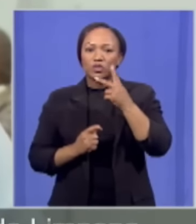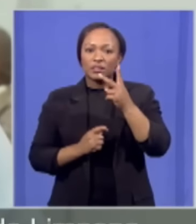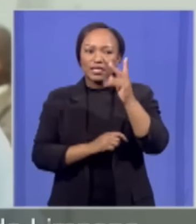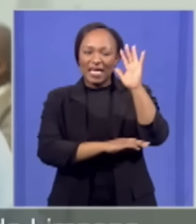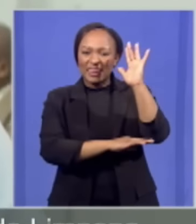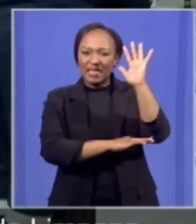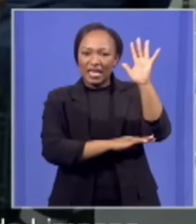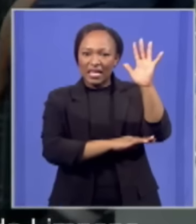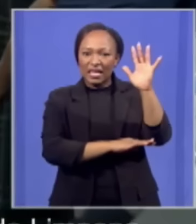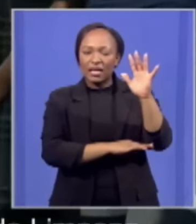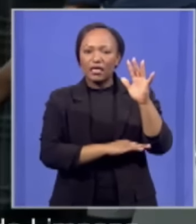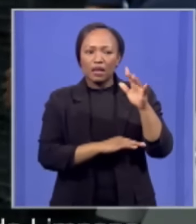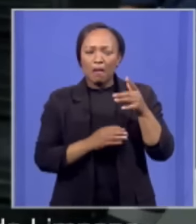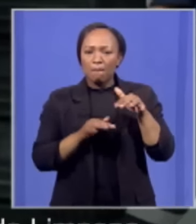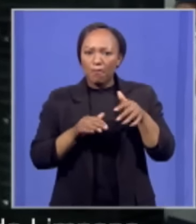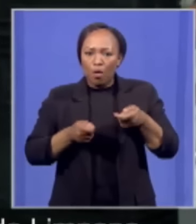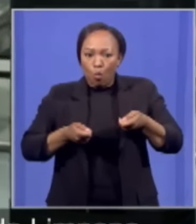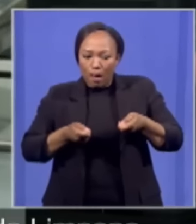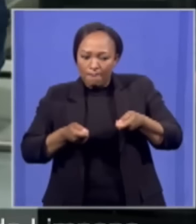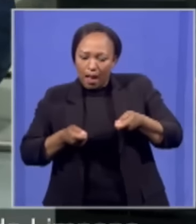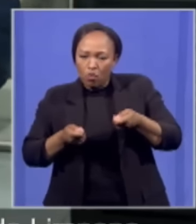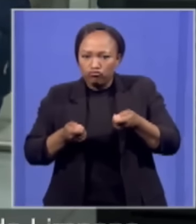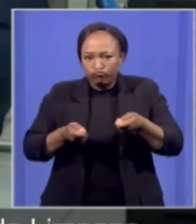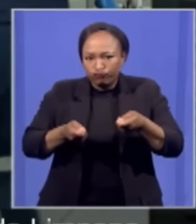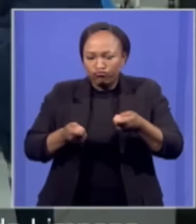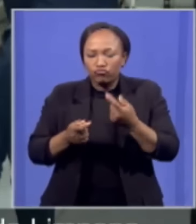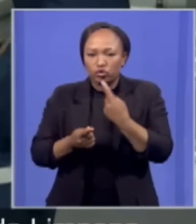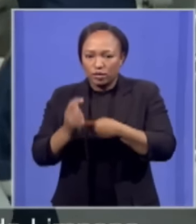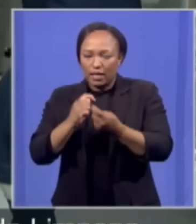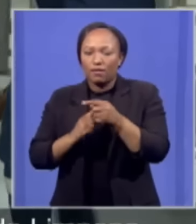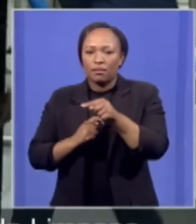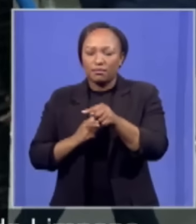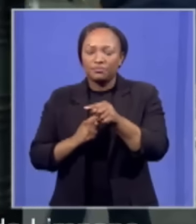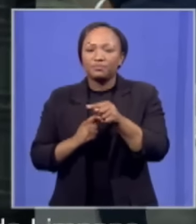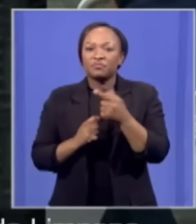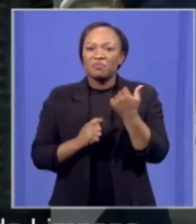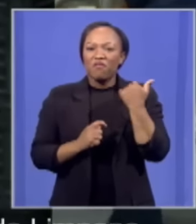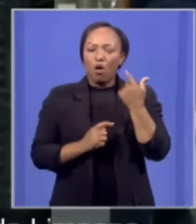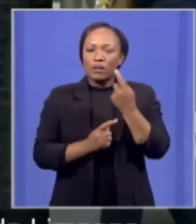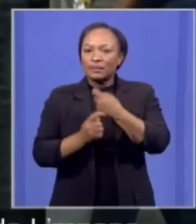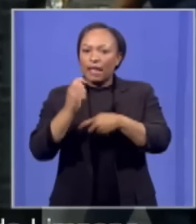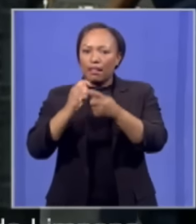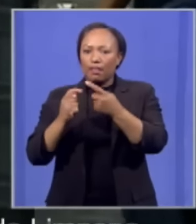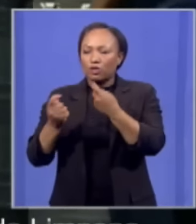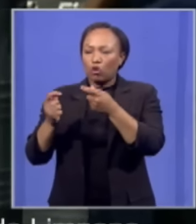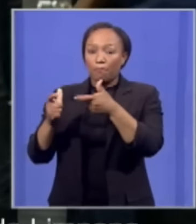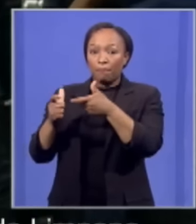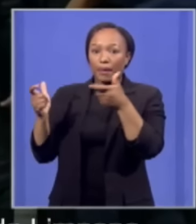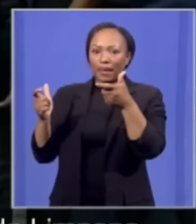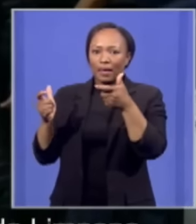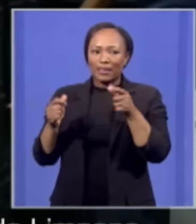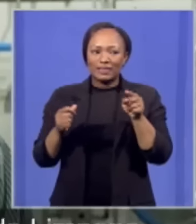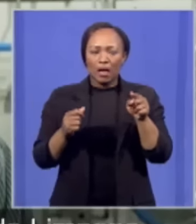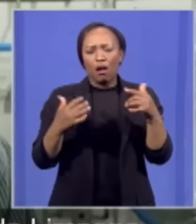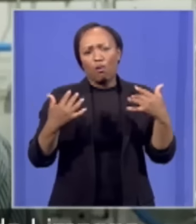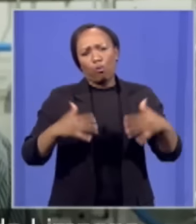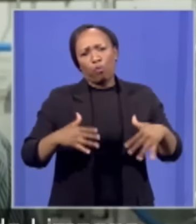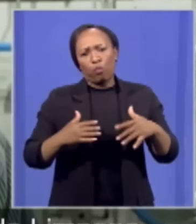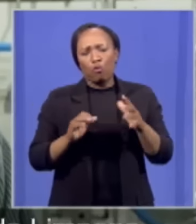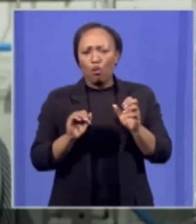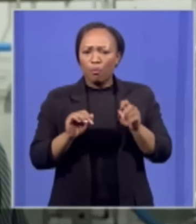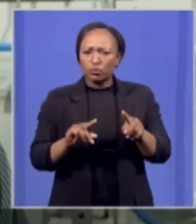with wheelbarrows. Balemi ba selegae bao ba ditšego ba šitwa ke go rekiša maafokate mebarakeng ya bosetšhaba ba re se ke se ntšwela kae. There